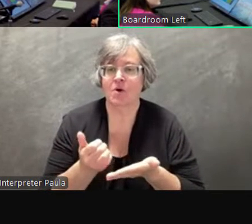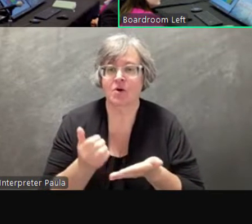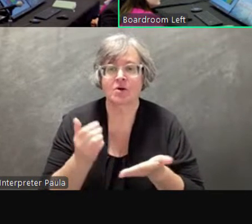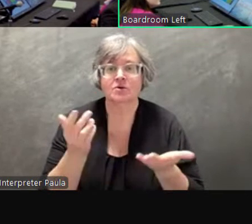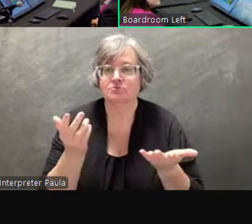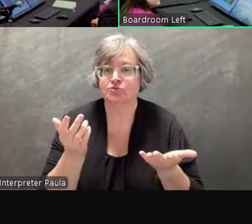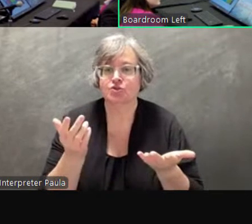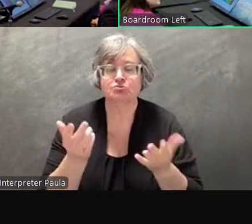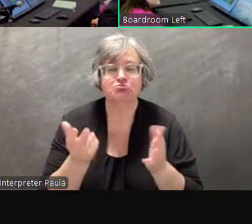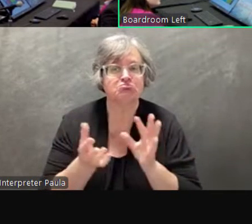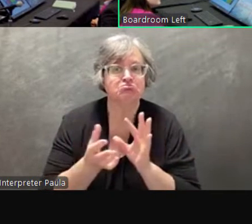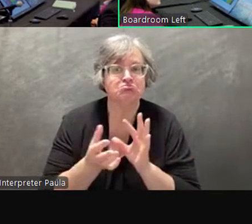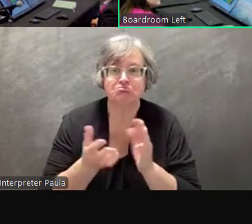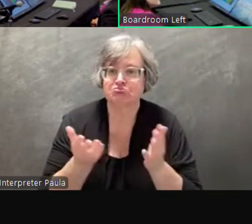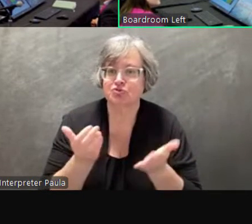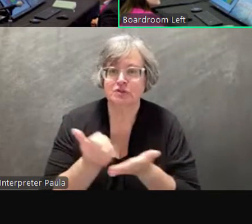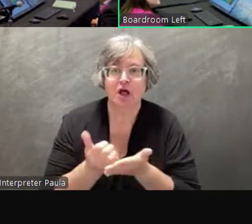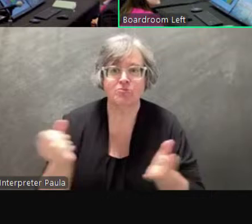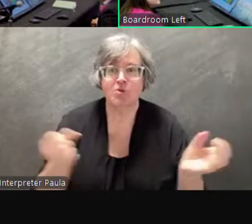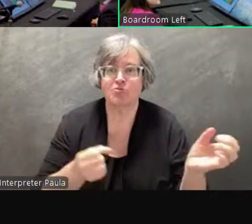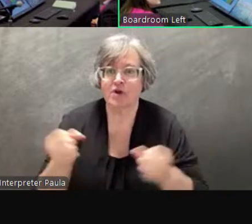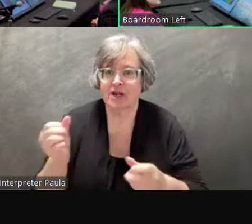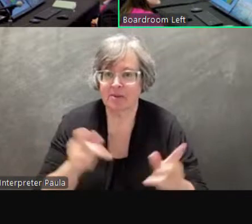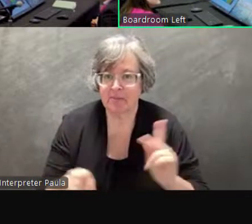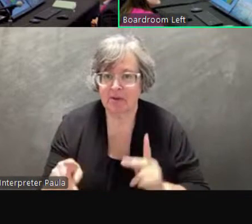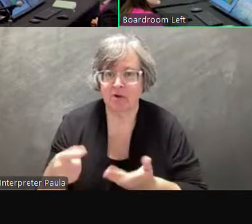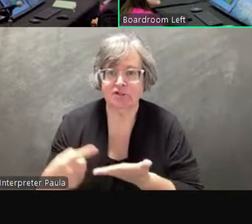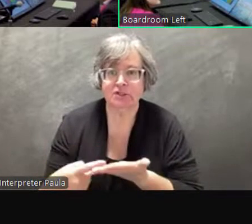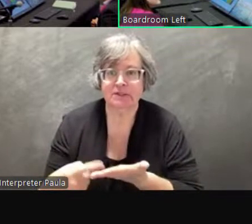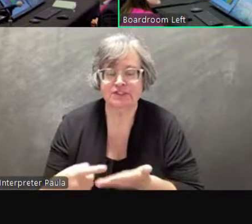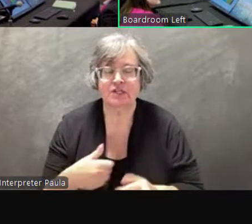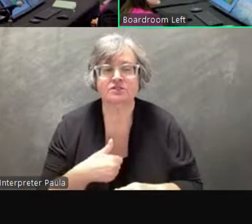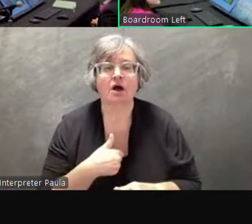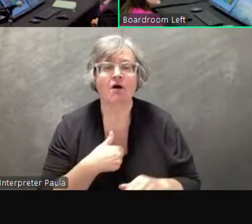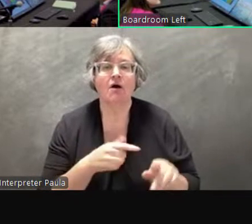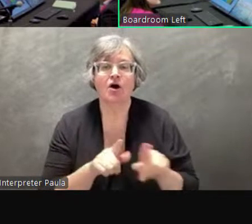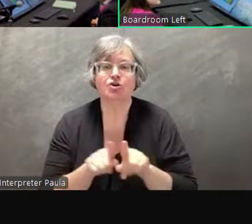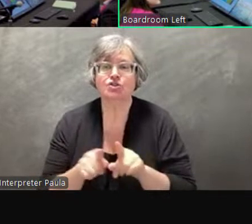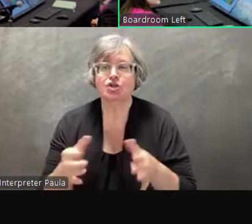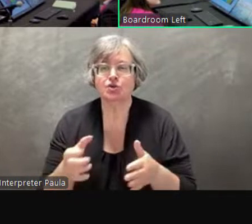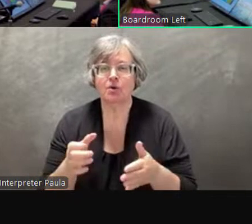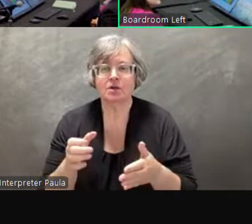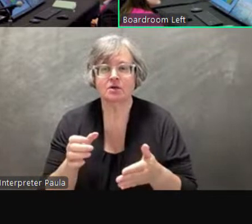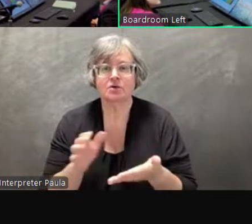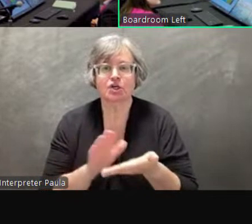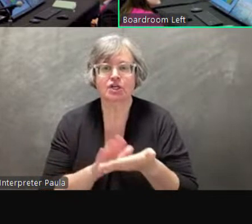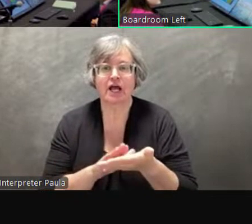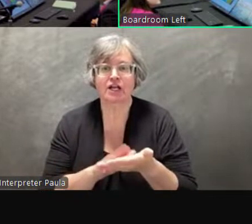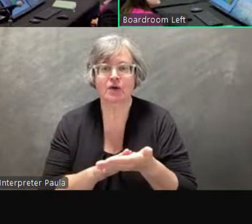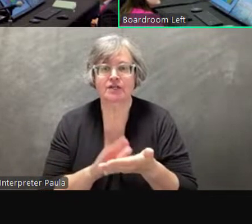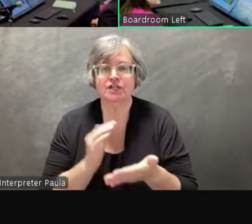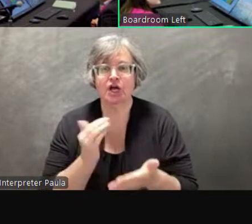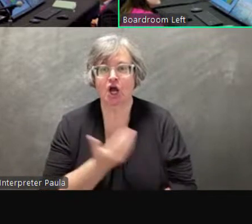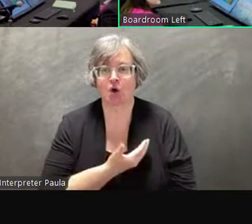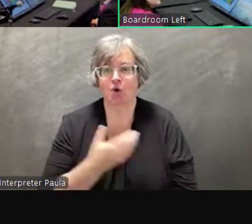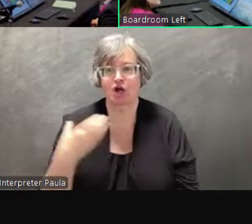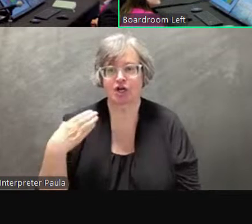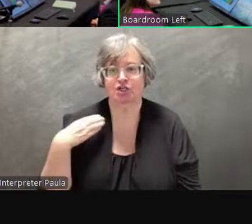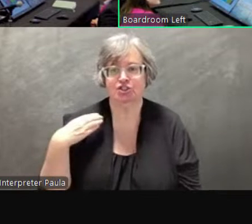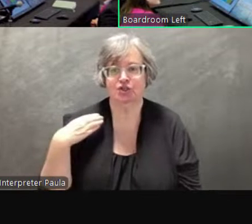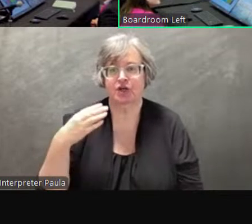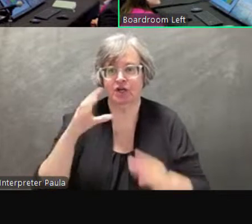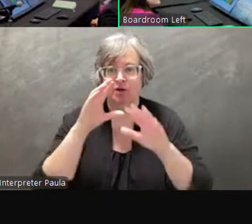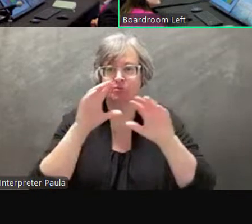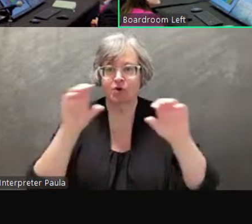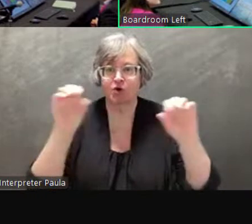storytellers to the table. And then I wanted to also acknowledge our chairman and president